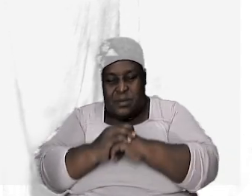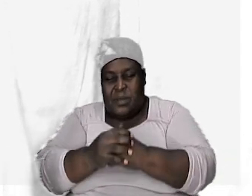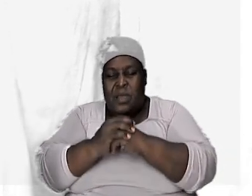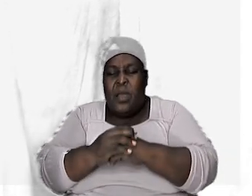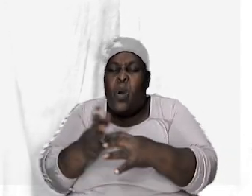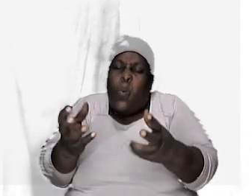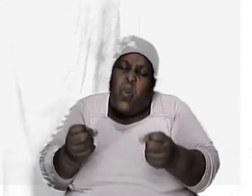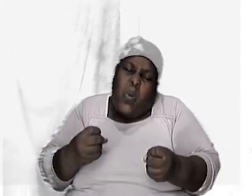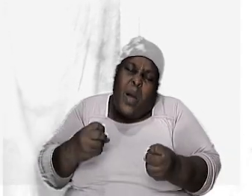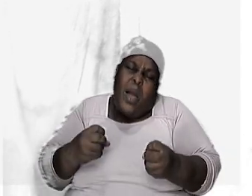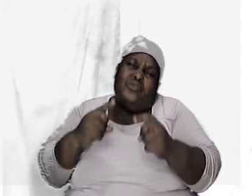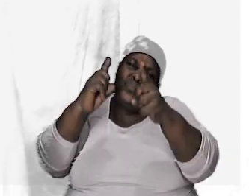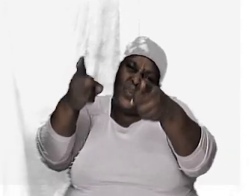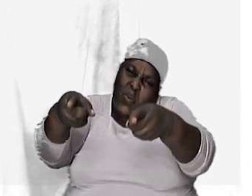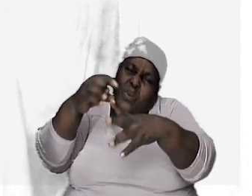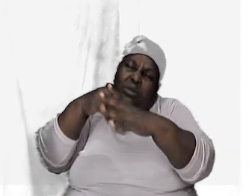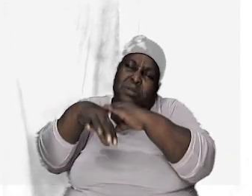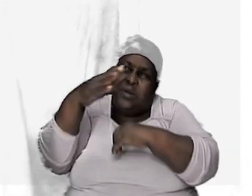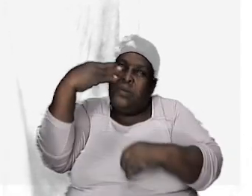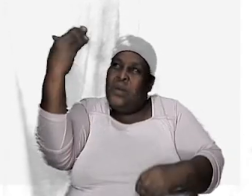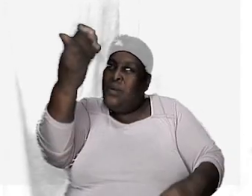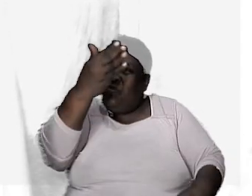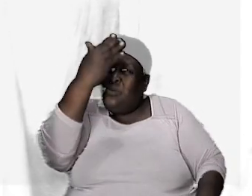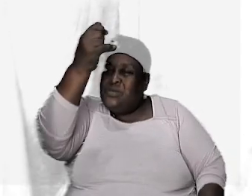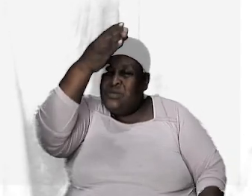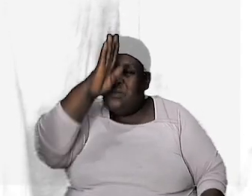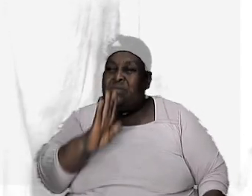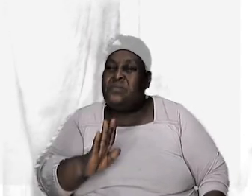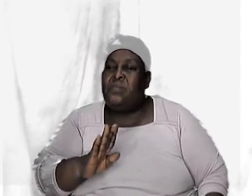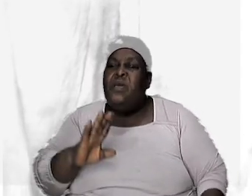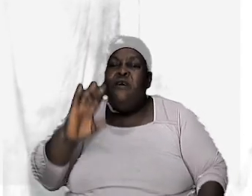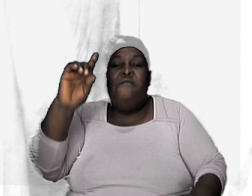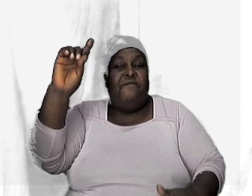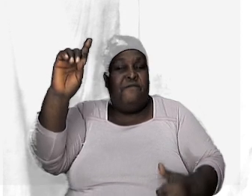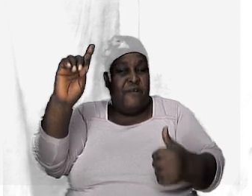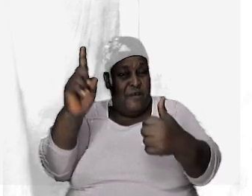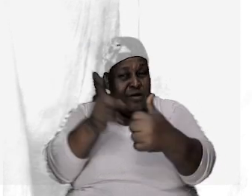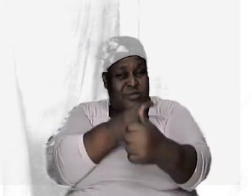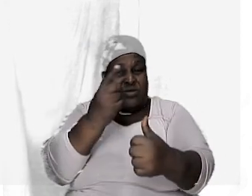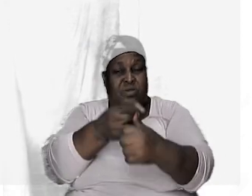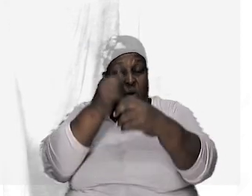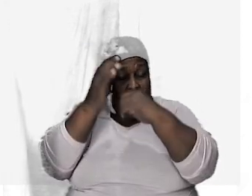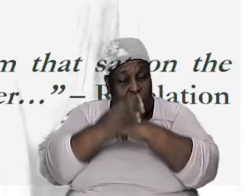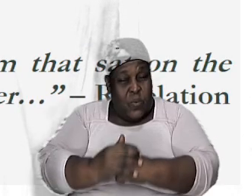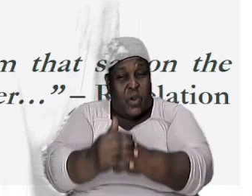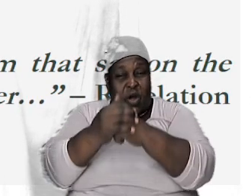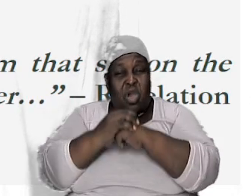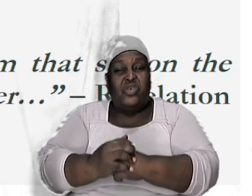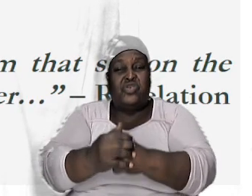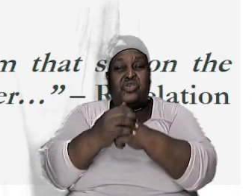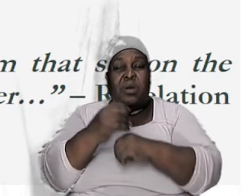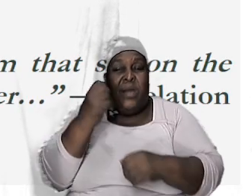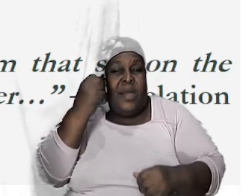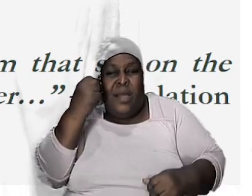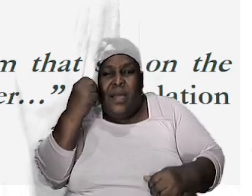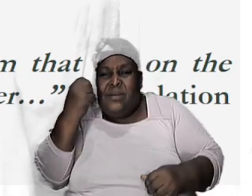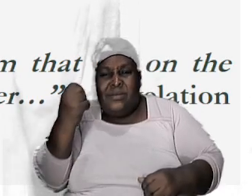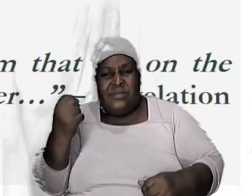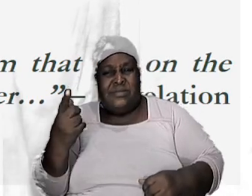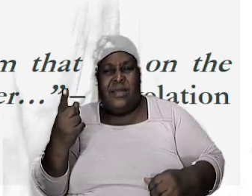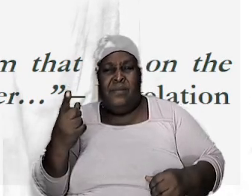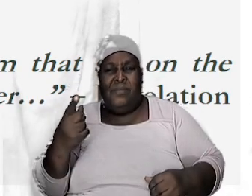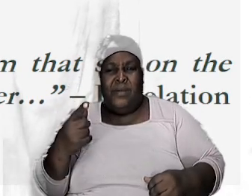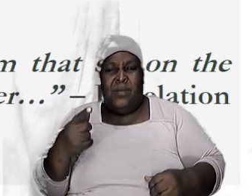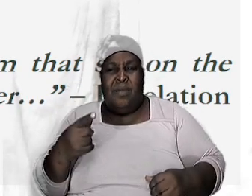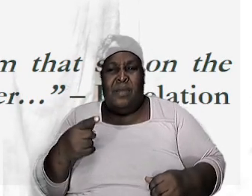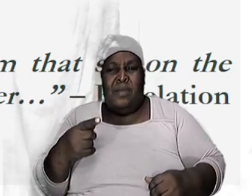get into the presence of Almighty God. Firstly, worship, we need to understand something about worship.